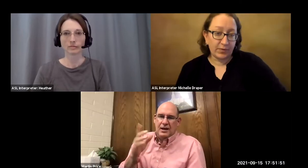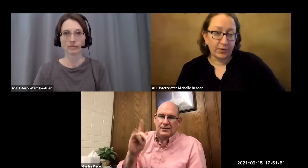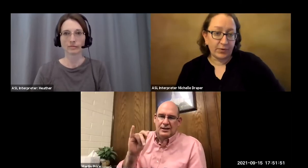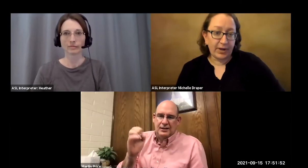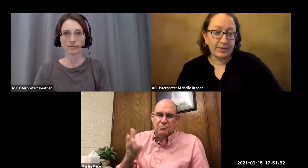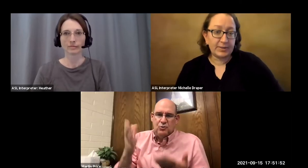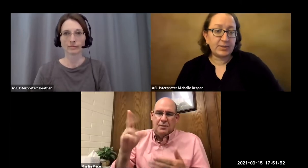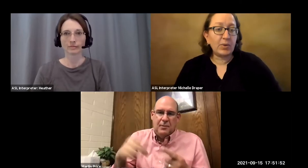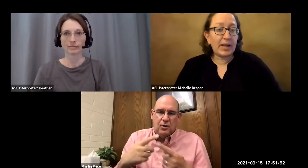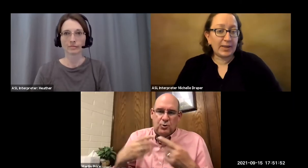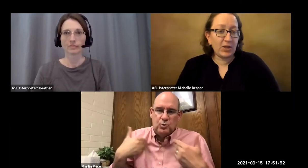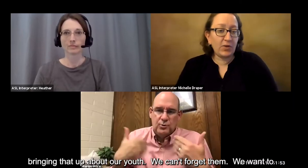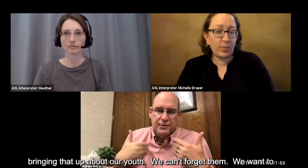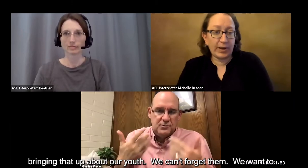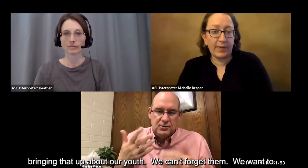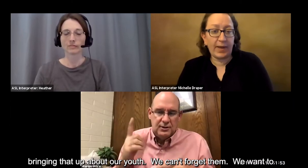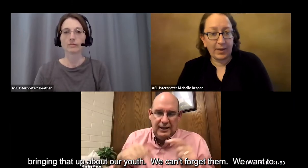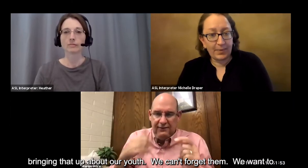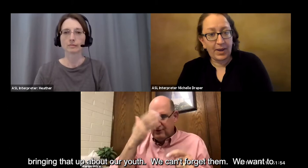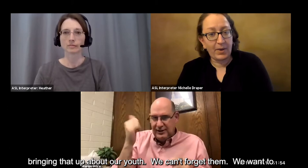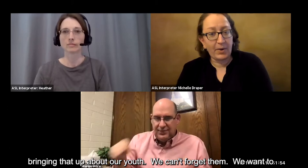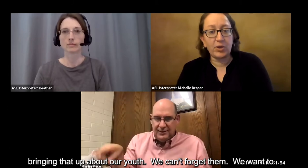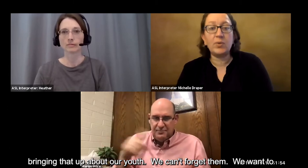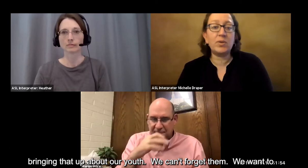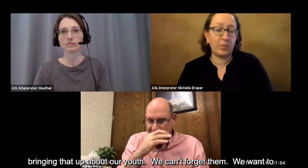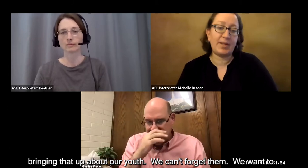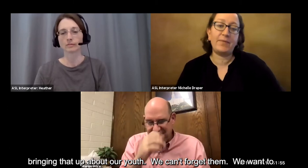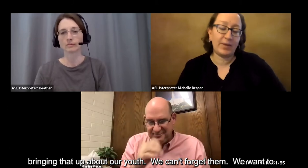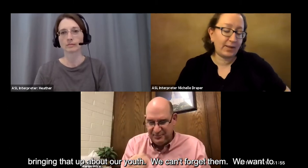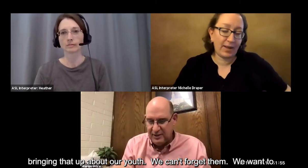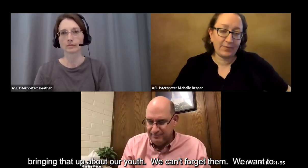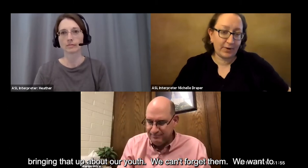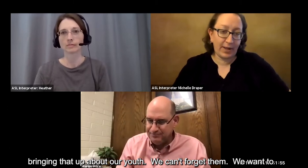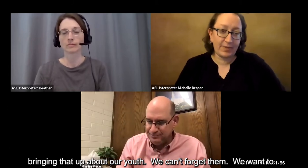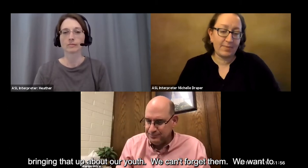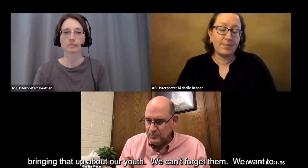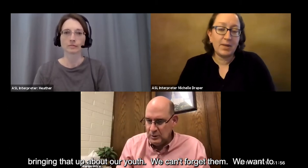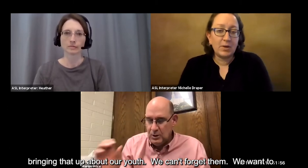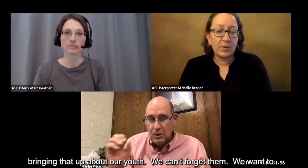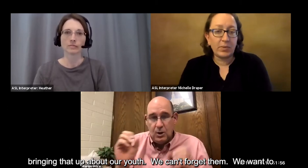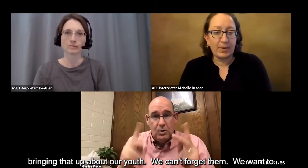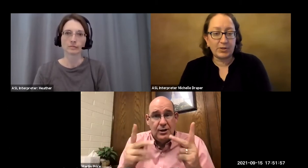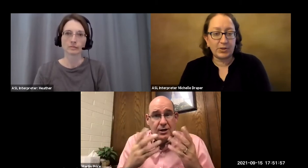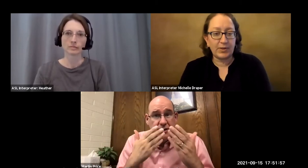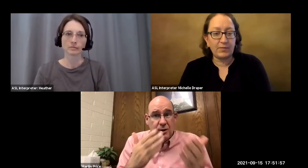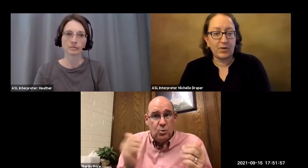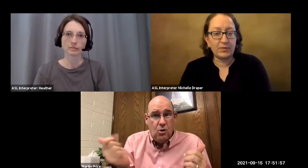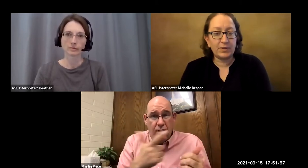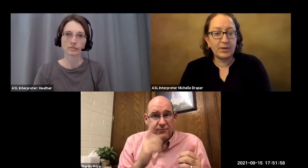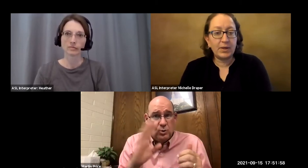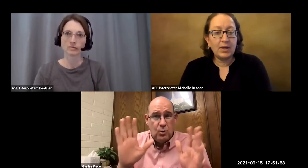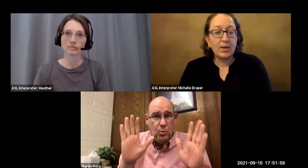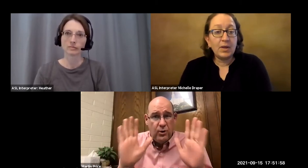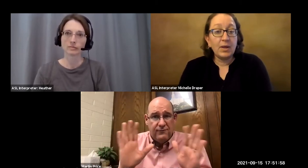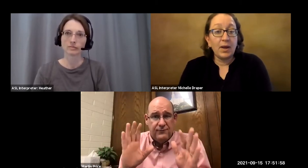This is wonderful. Great. So Katie, thank you for bringing that up about our youth. We definitely can't forget them. We want to make sure that they're involved.